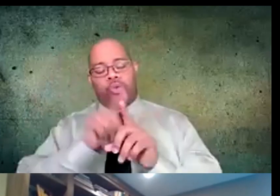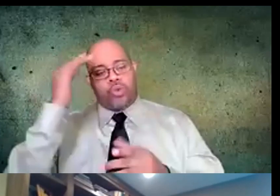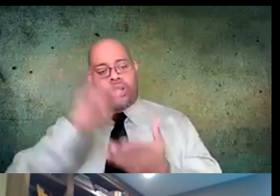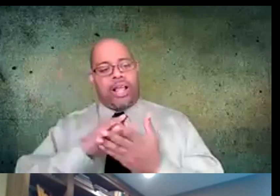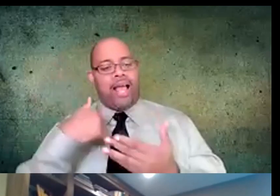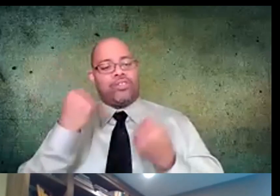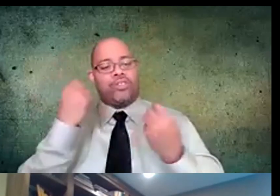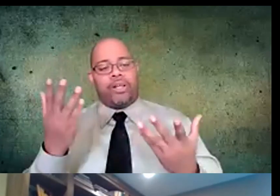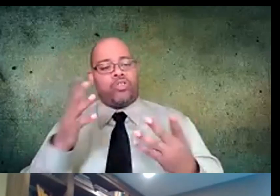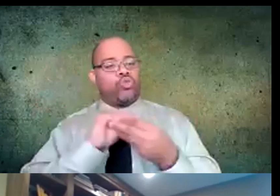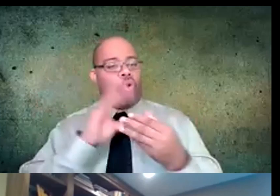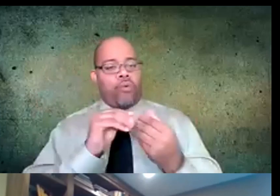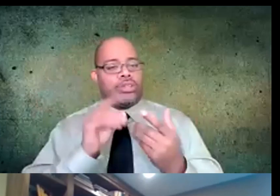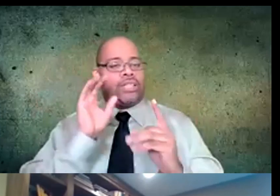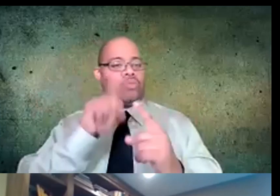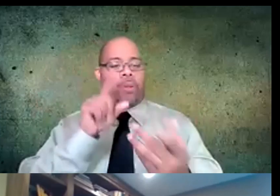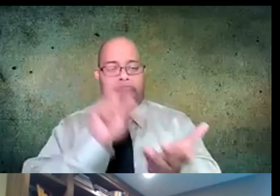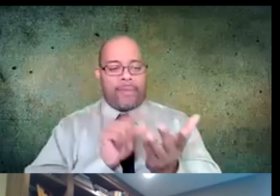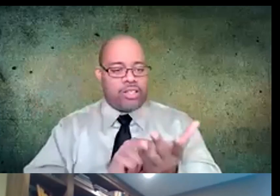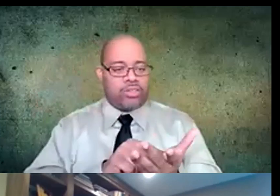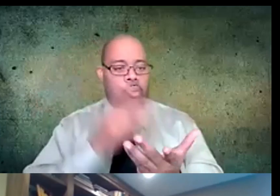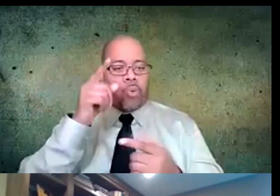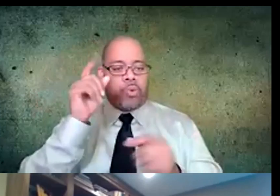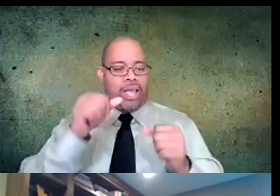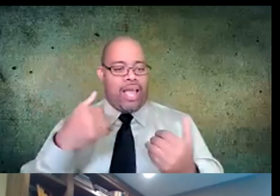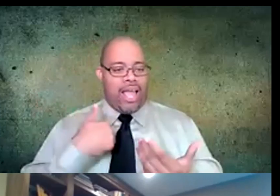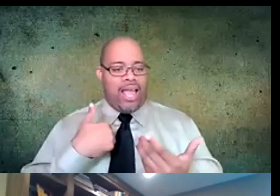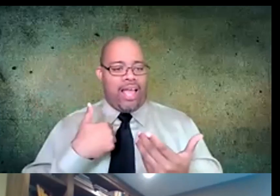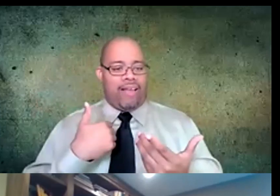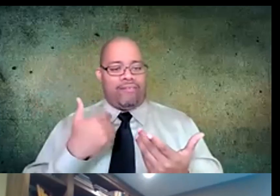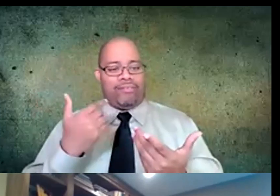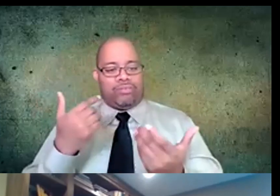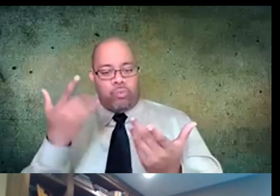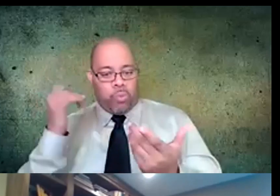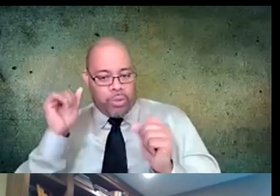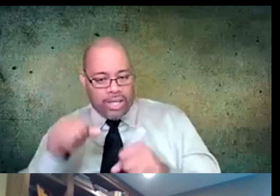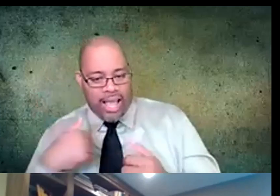so many stories going to publication, why you can have a publication or why you can't.